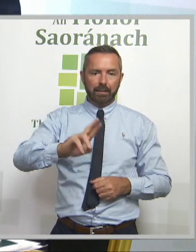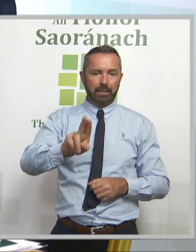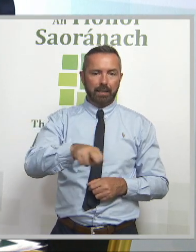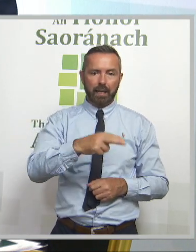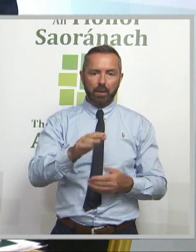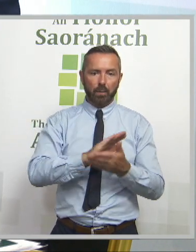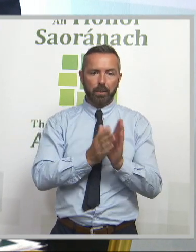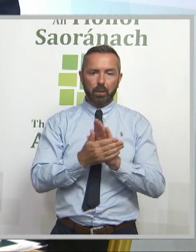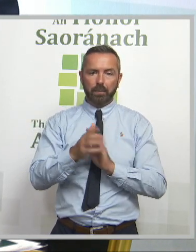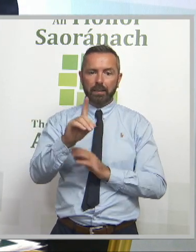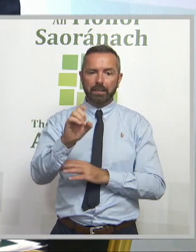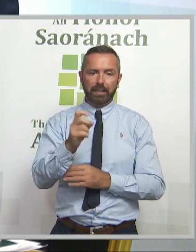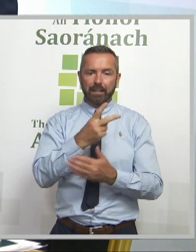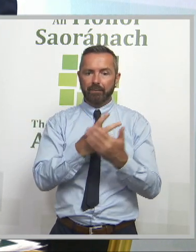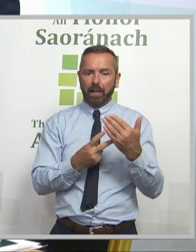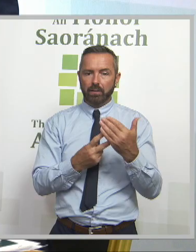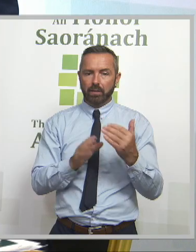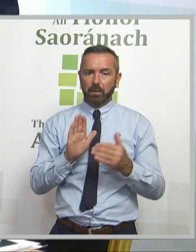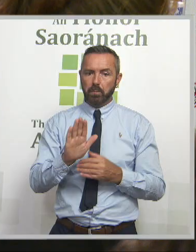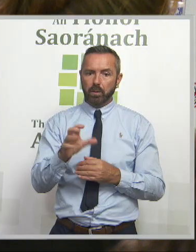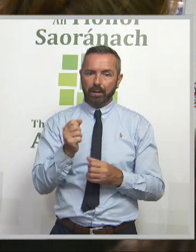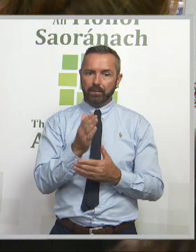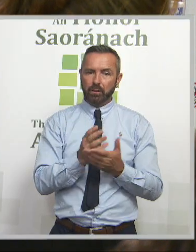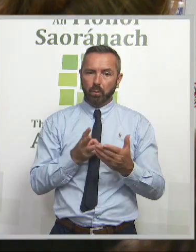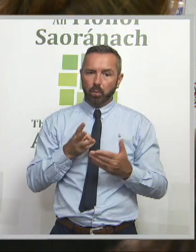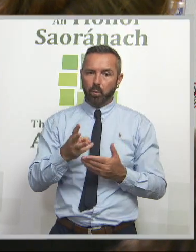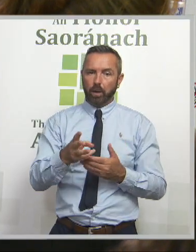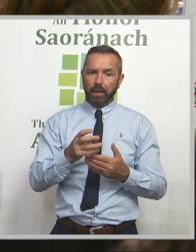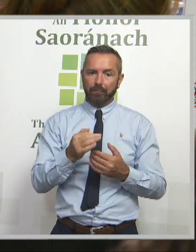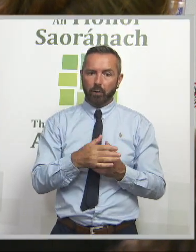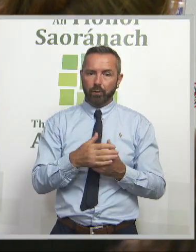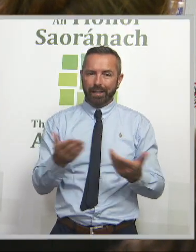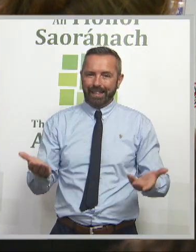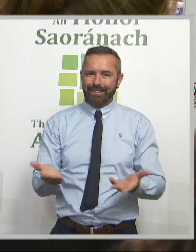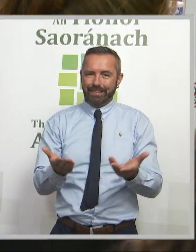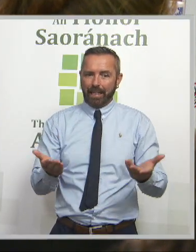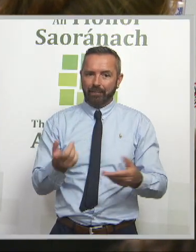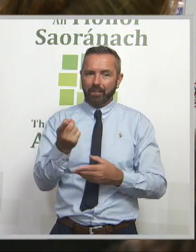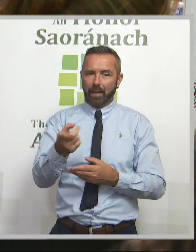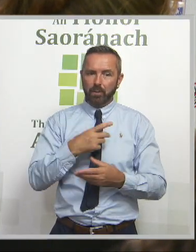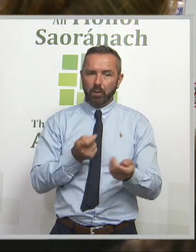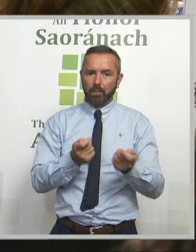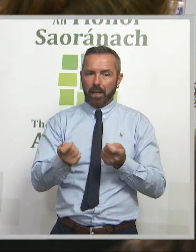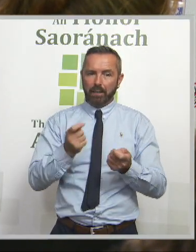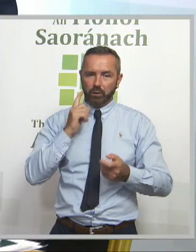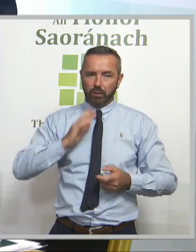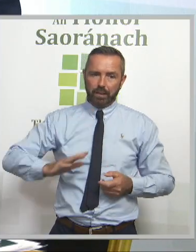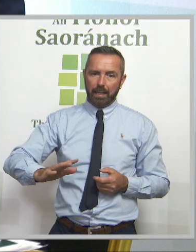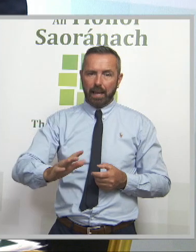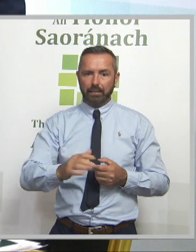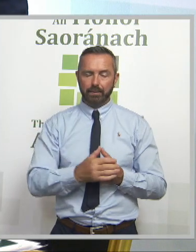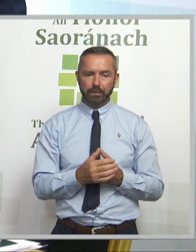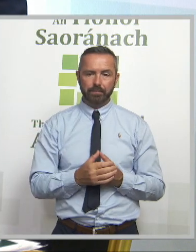of the landowner or the farmer. There has to be an incentive there for the appropriate management of that land. And we seek all opportunities to